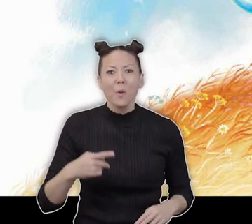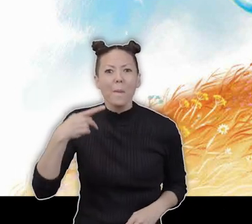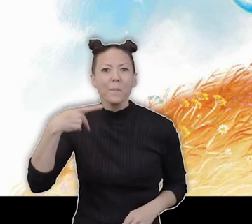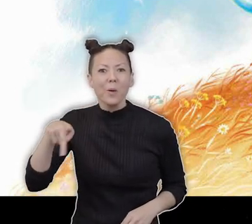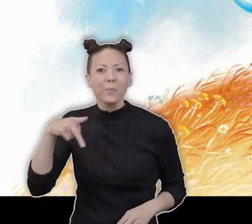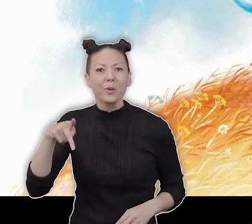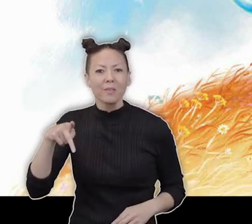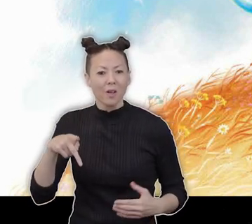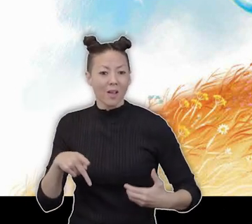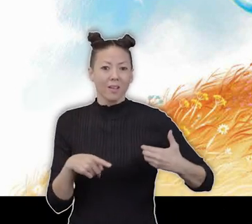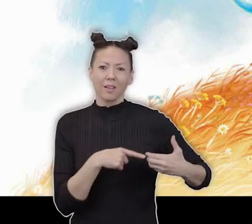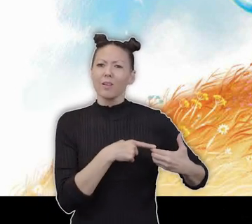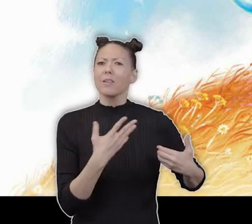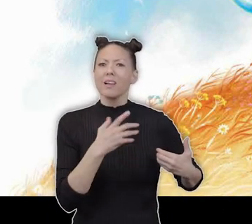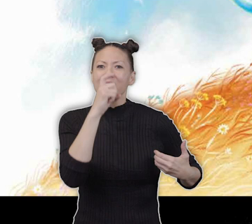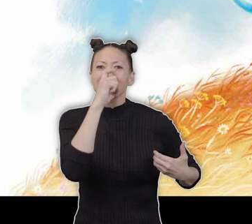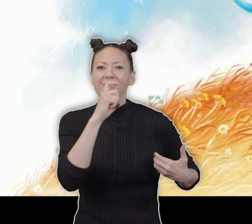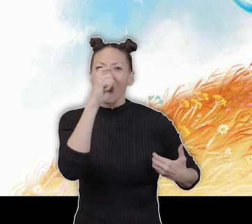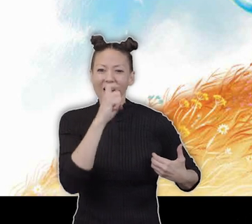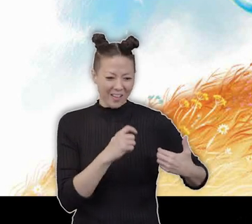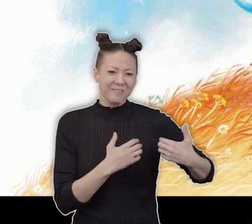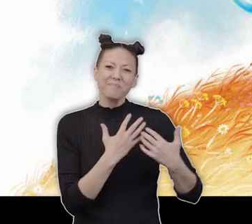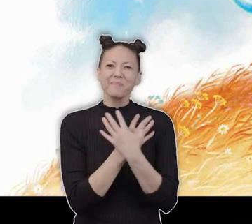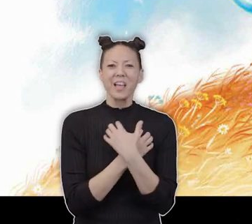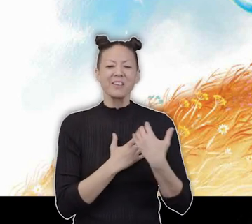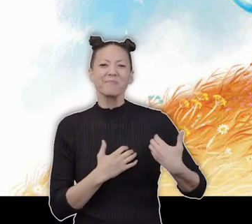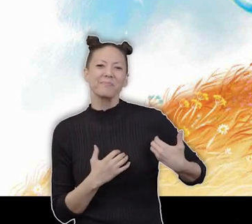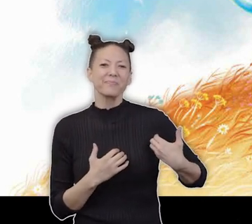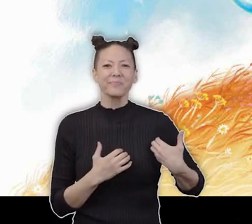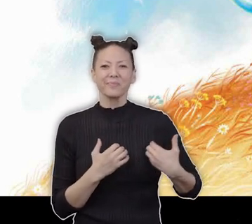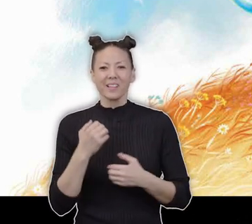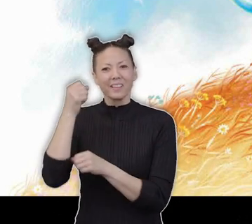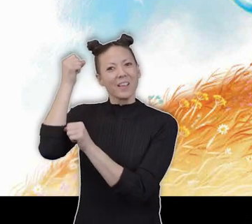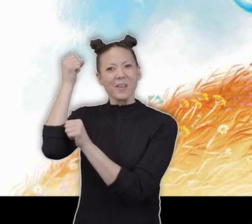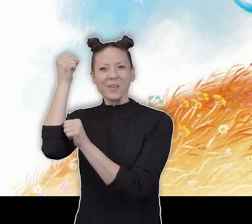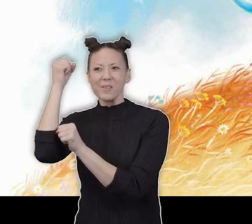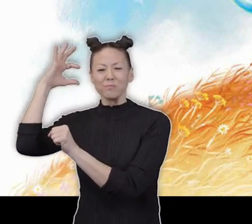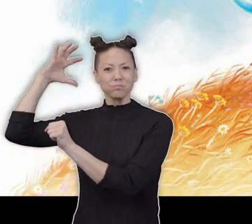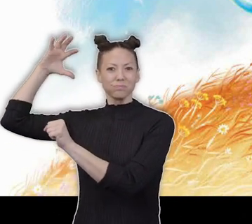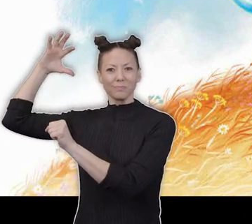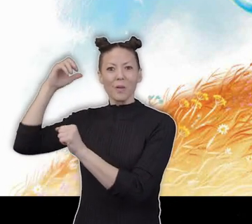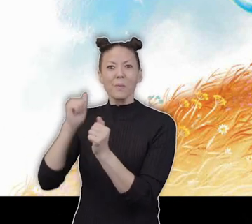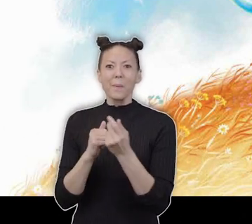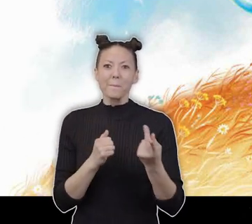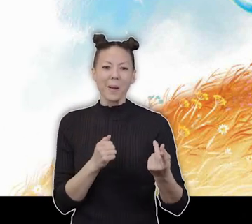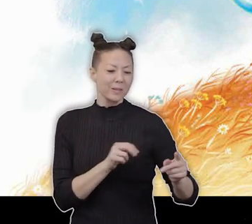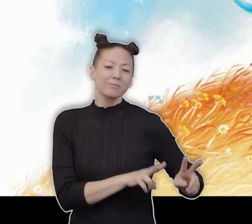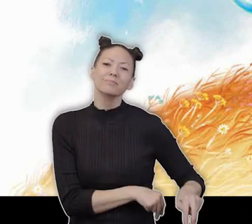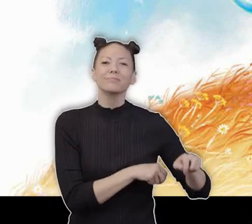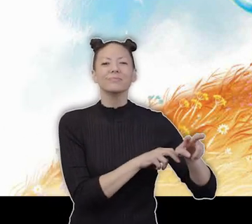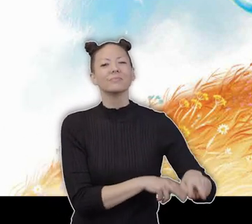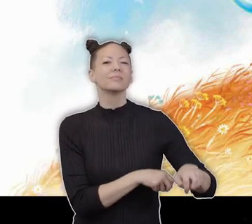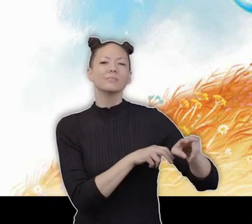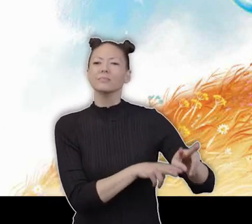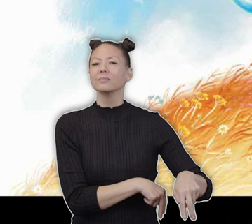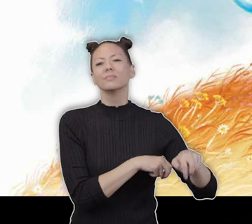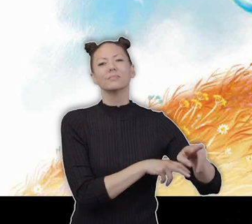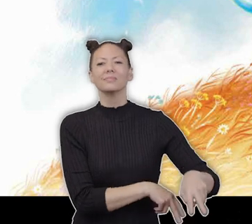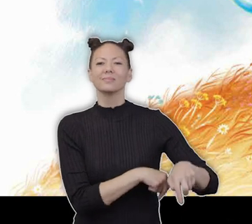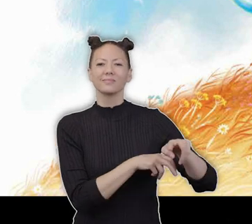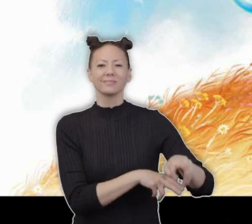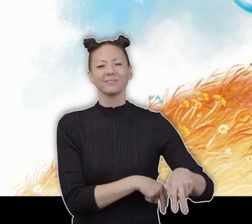and purple. She carries a teddy bear tucked under her arm and is accompanied by a white Maltese puppy.